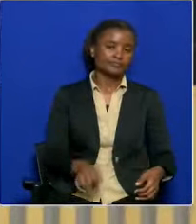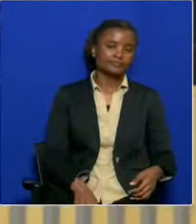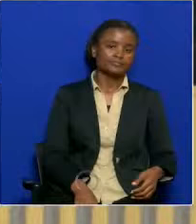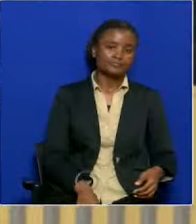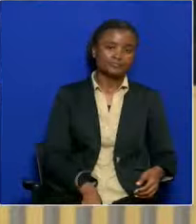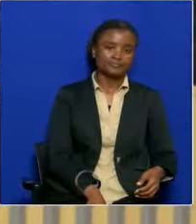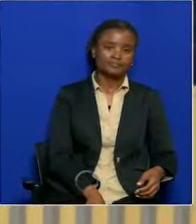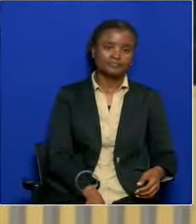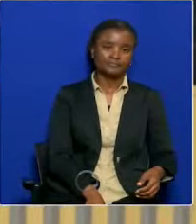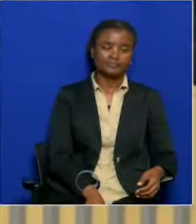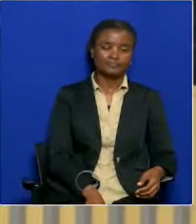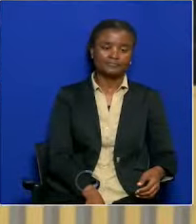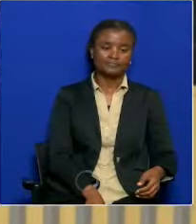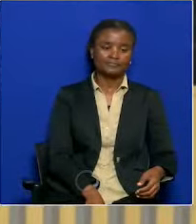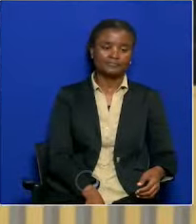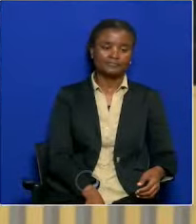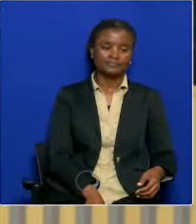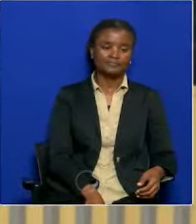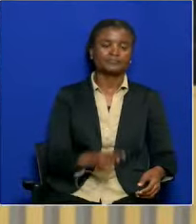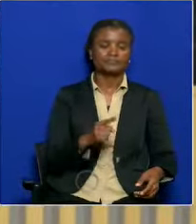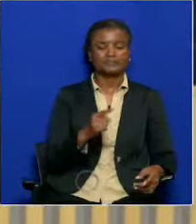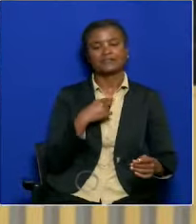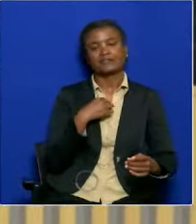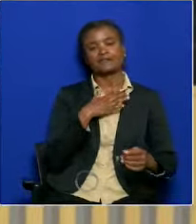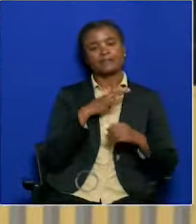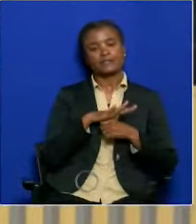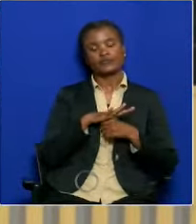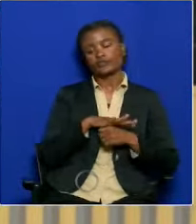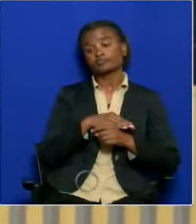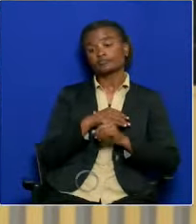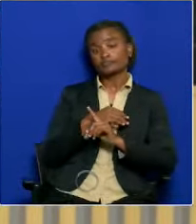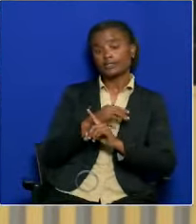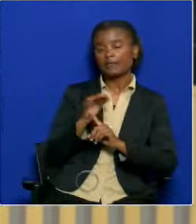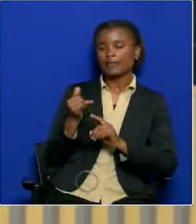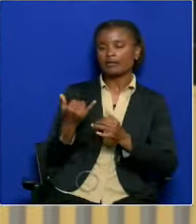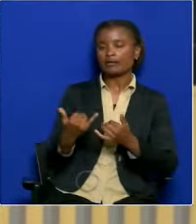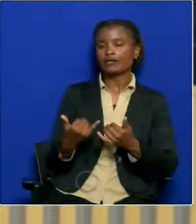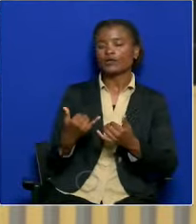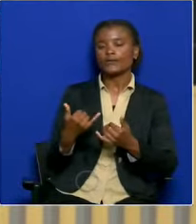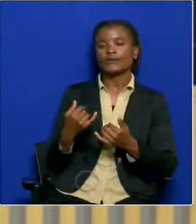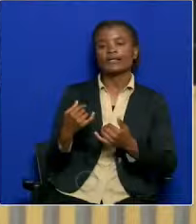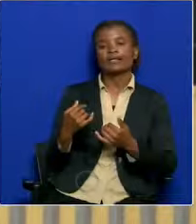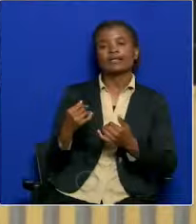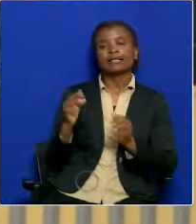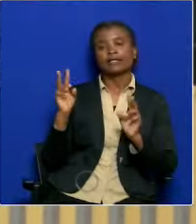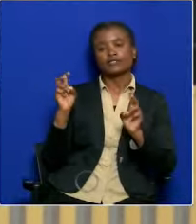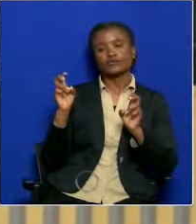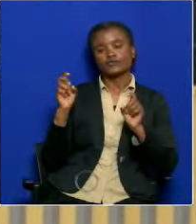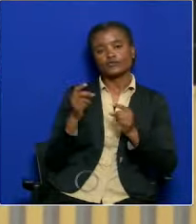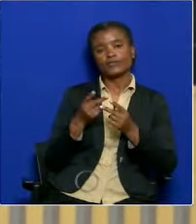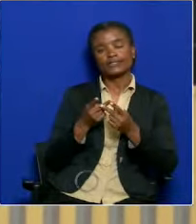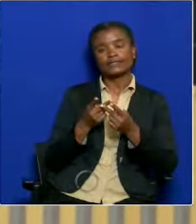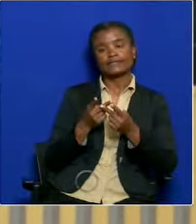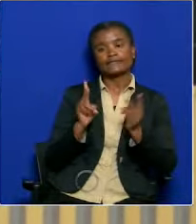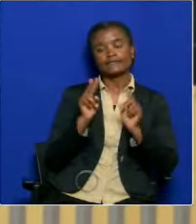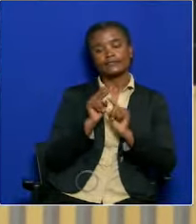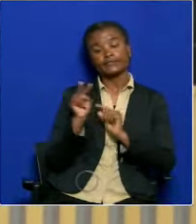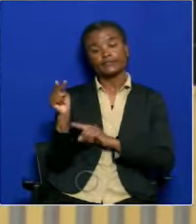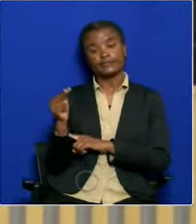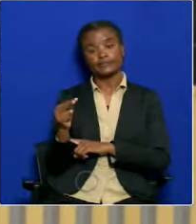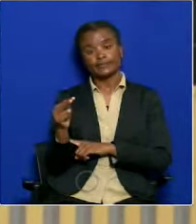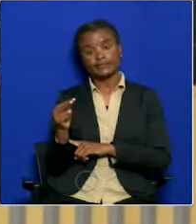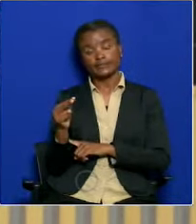Thank you, General. Can I just raise an issue from a different perspective about this payment to